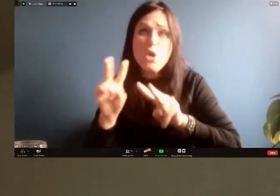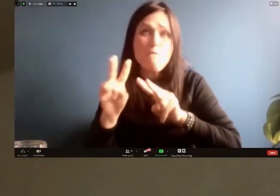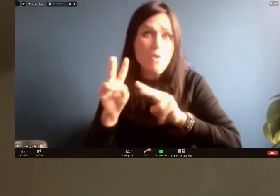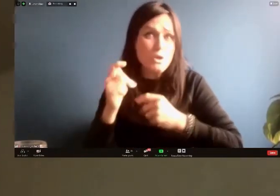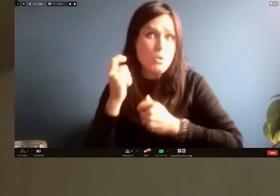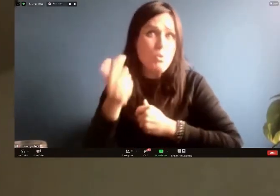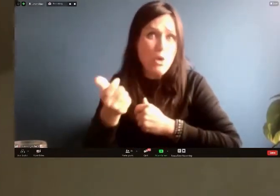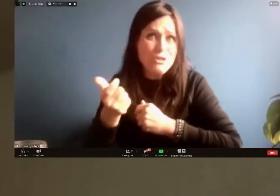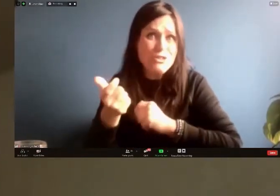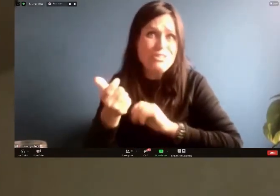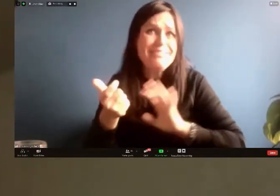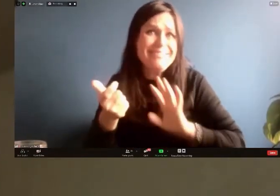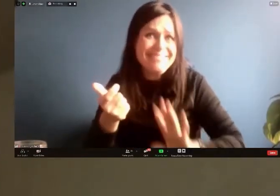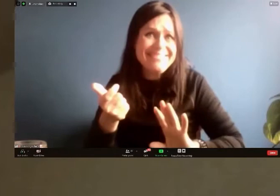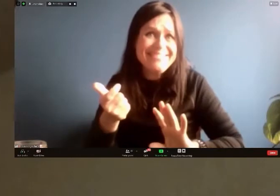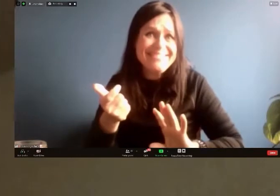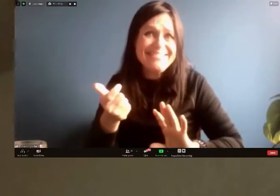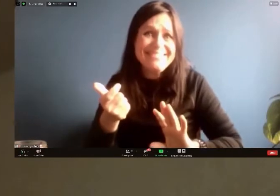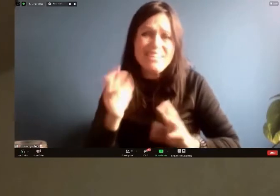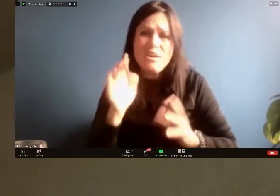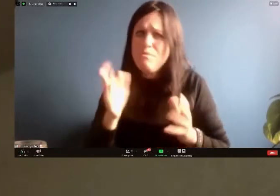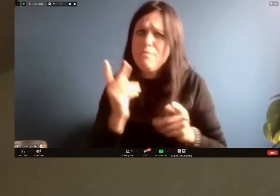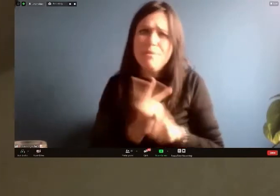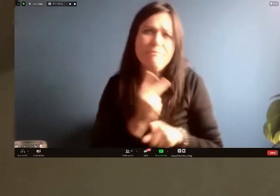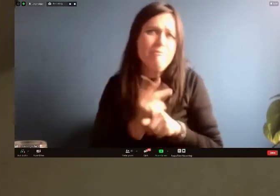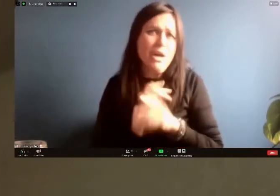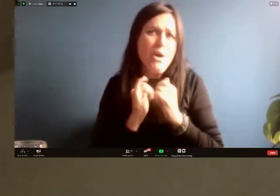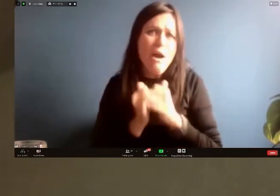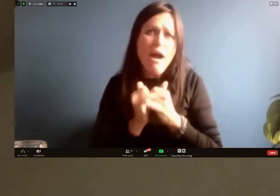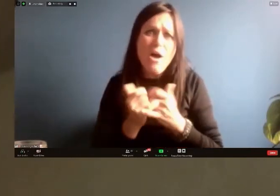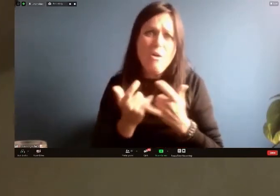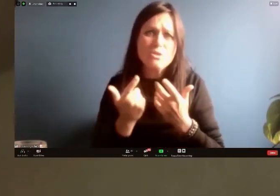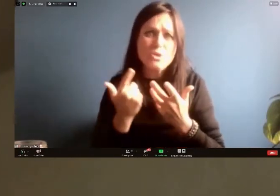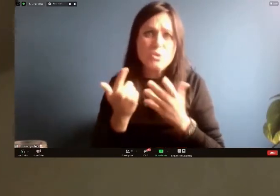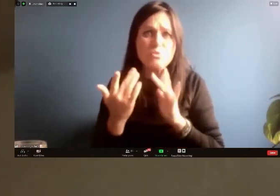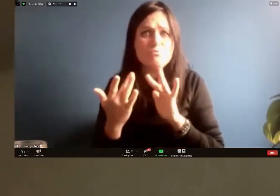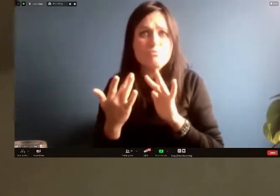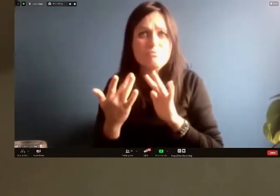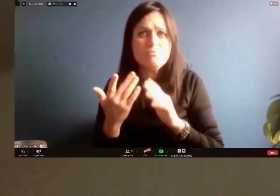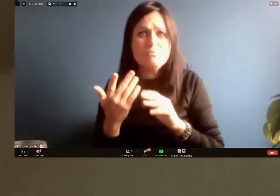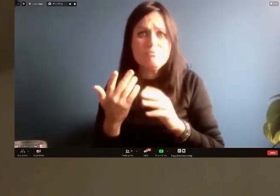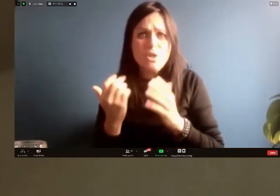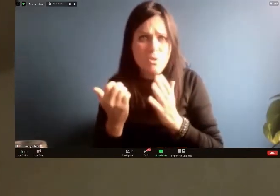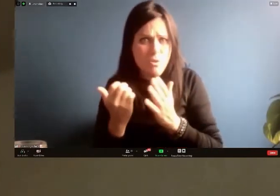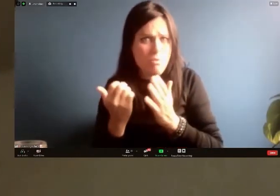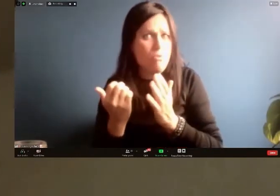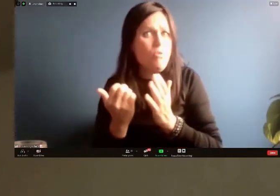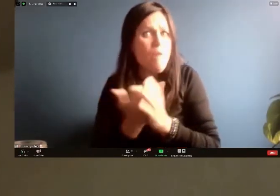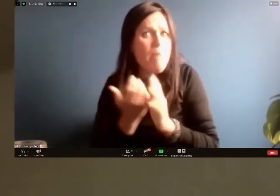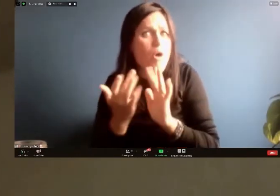and we'll find a way for me to communicate my gratitude to him, okay?